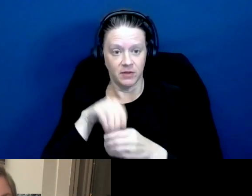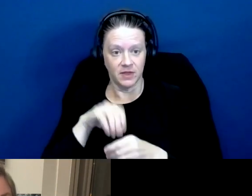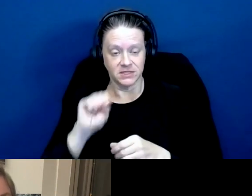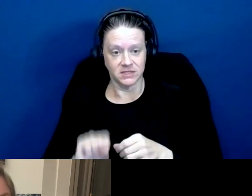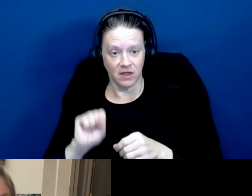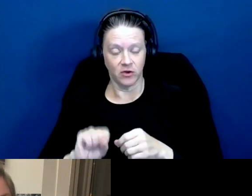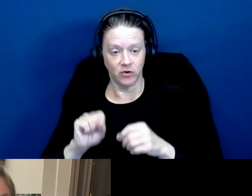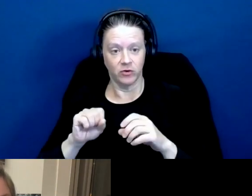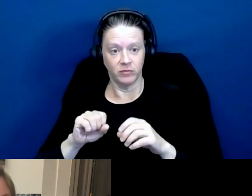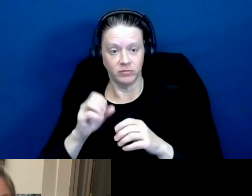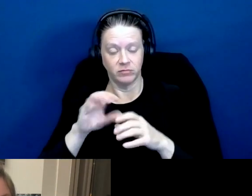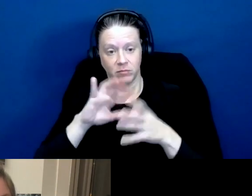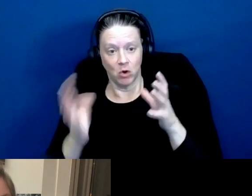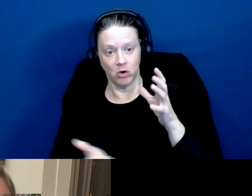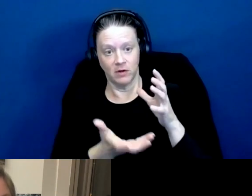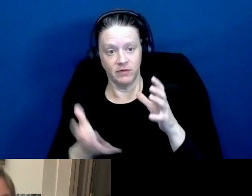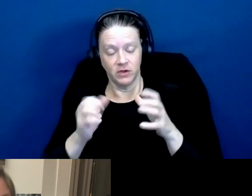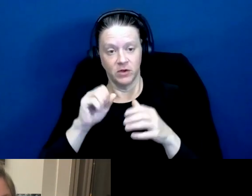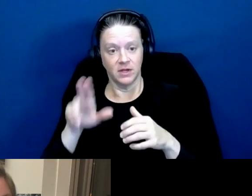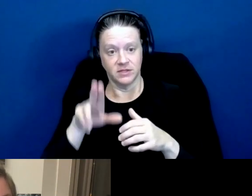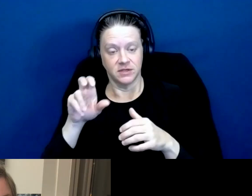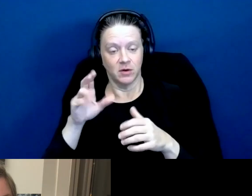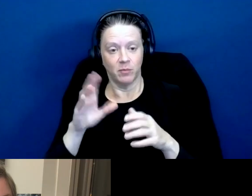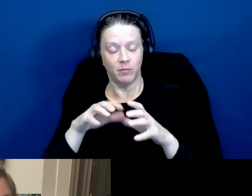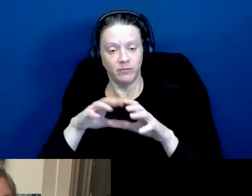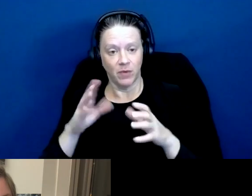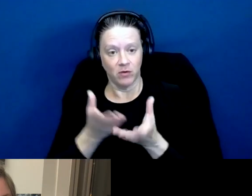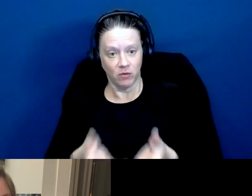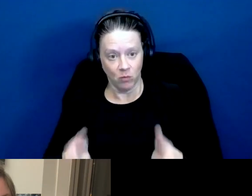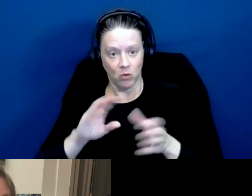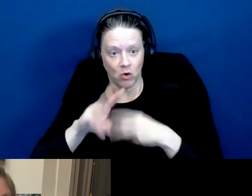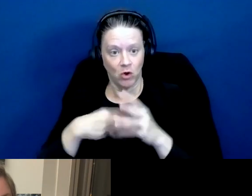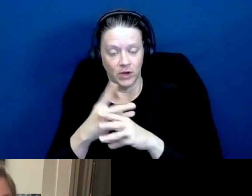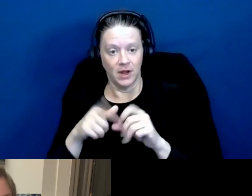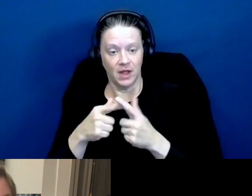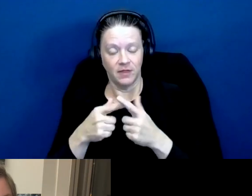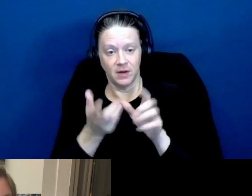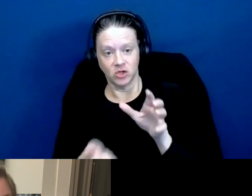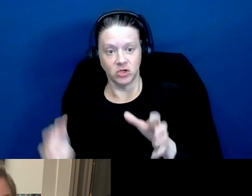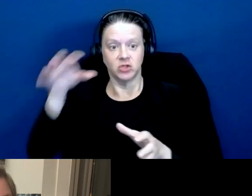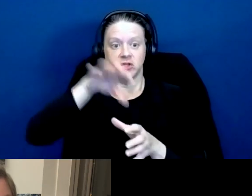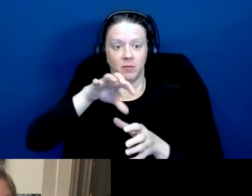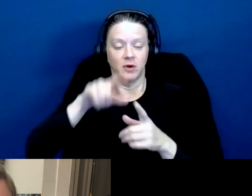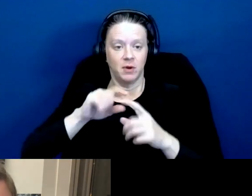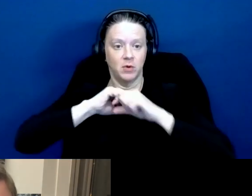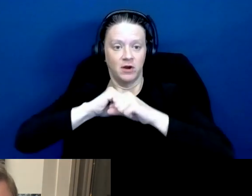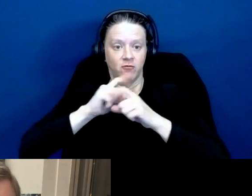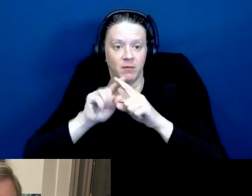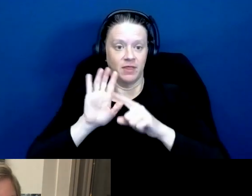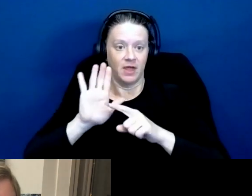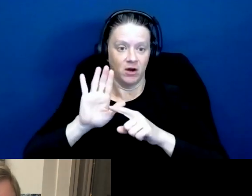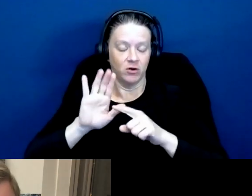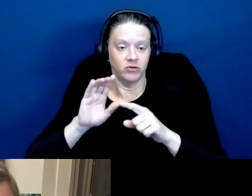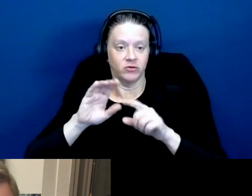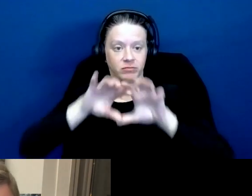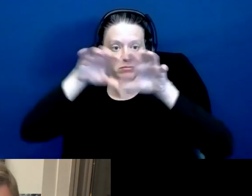it gets updated so that we can be protected against those major strains during our winter. And so I expect that what it will probably